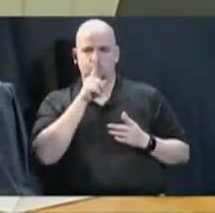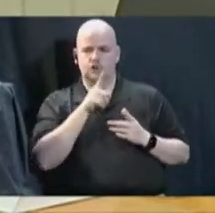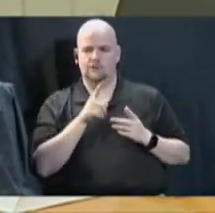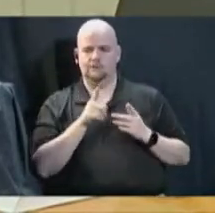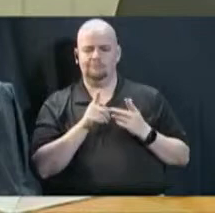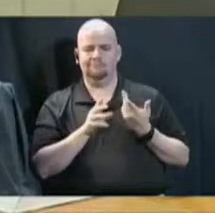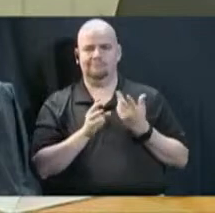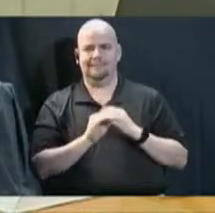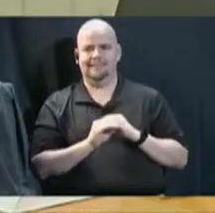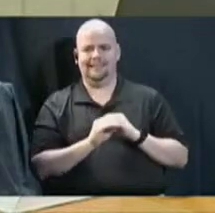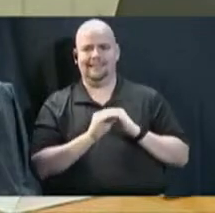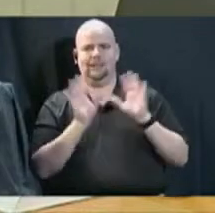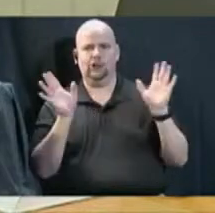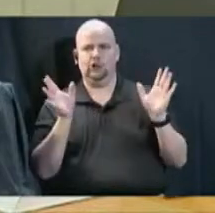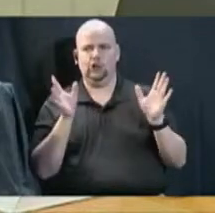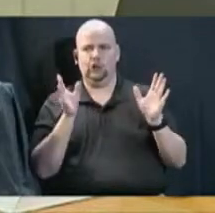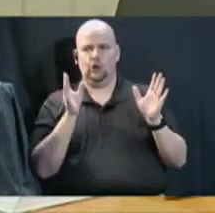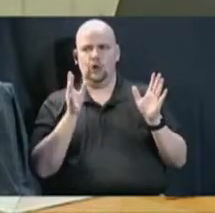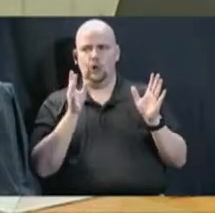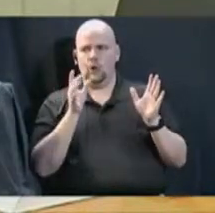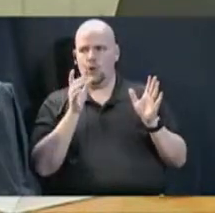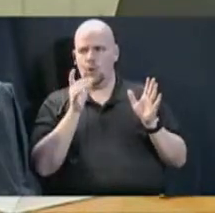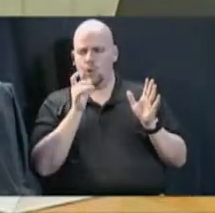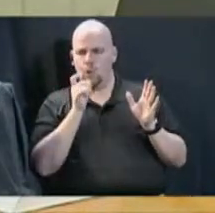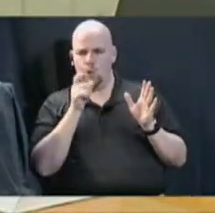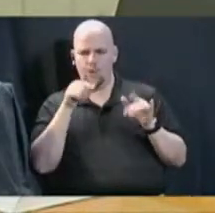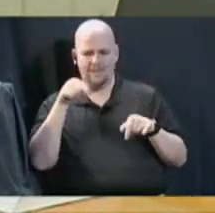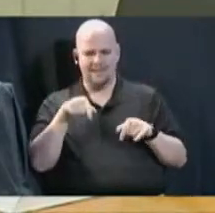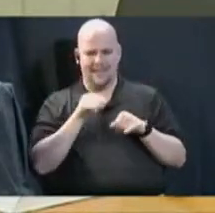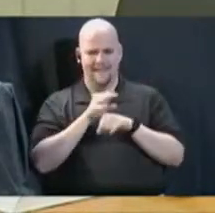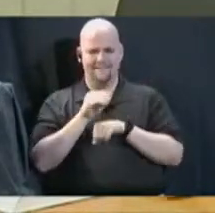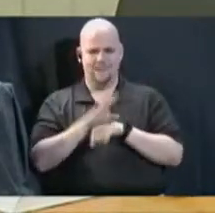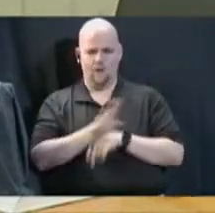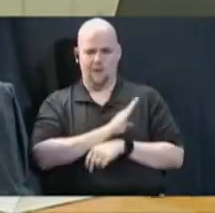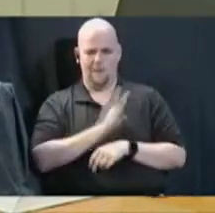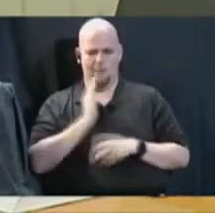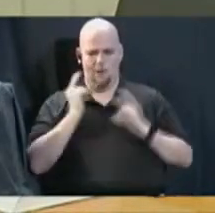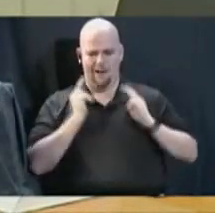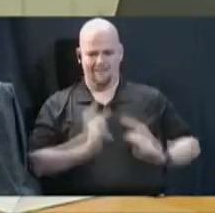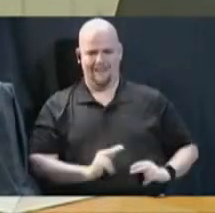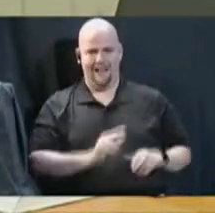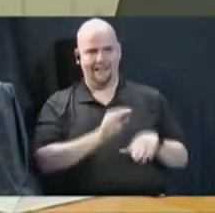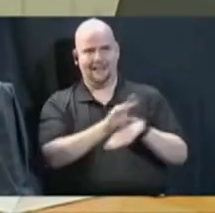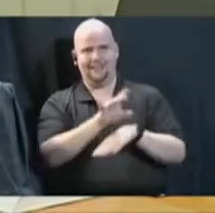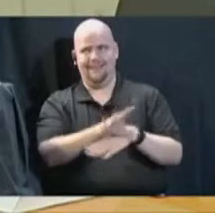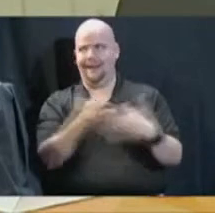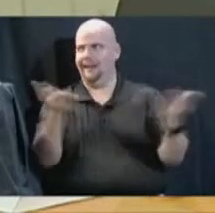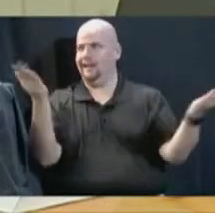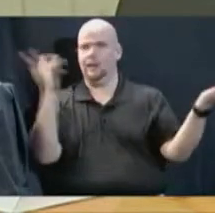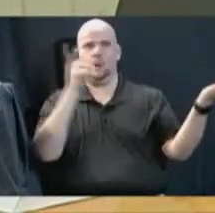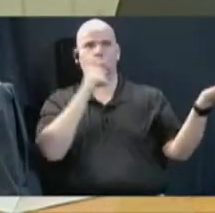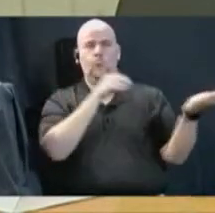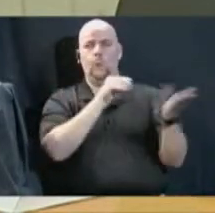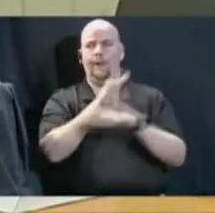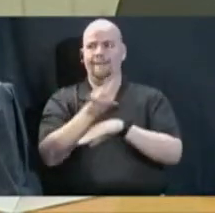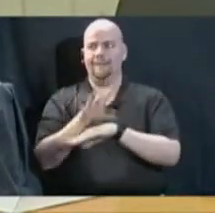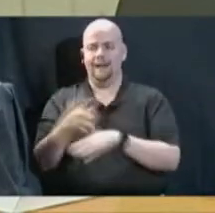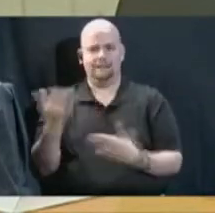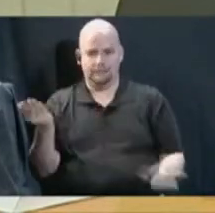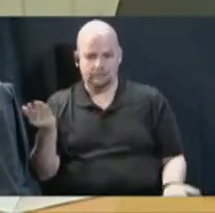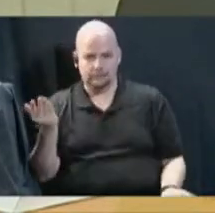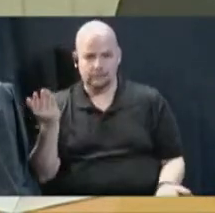clear exactly whom this advisory board of health is advising. And